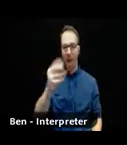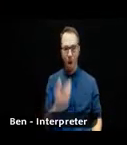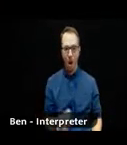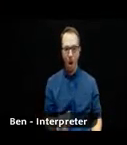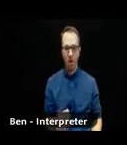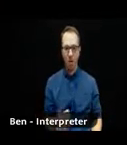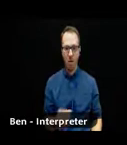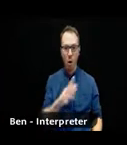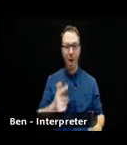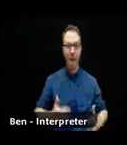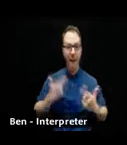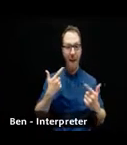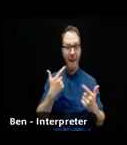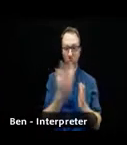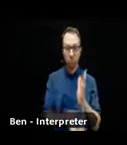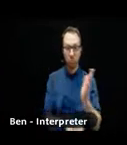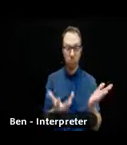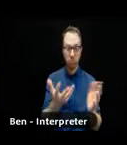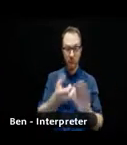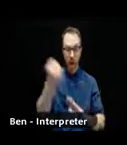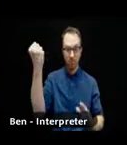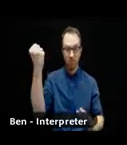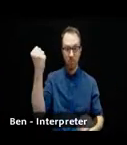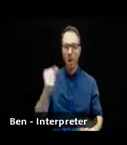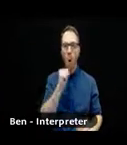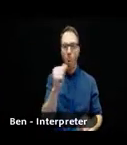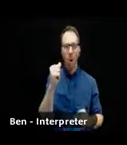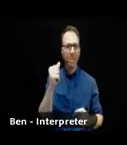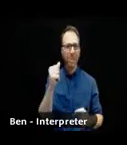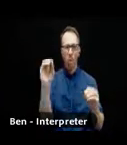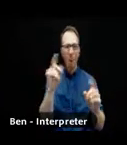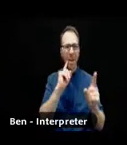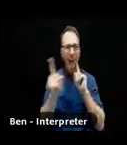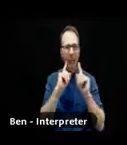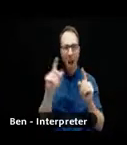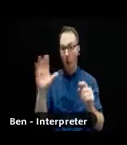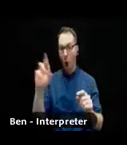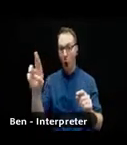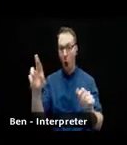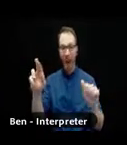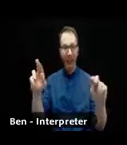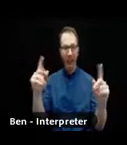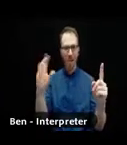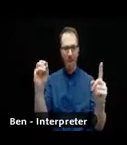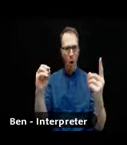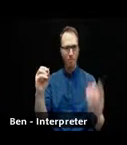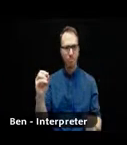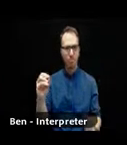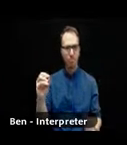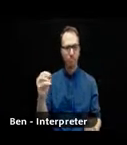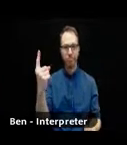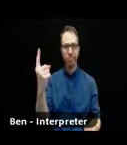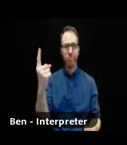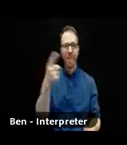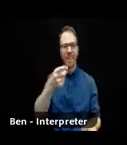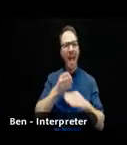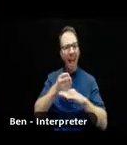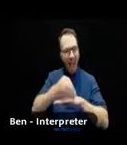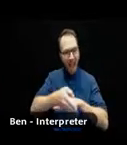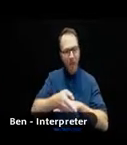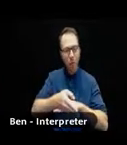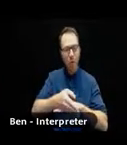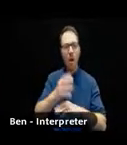Her life was taken, and so this wasn't about a dialogue between Connor and Anne. This is the aftermath of a homicide that